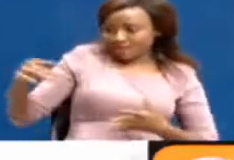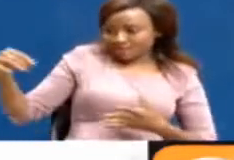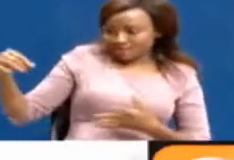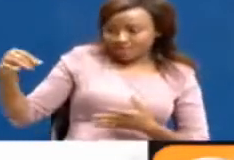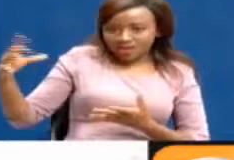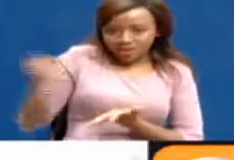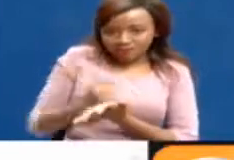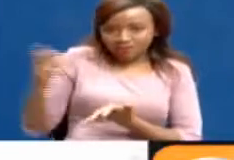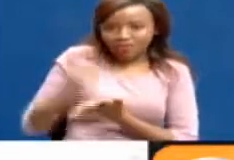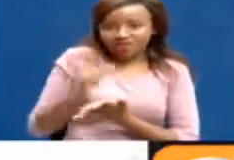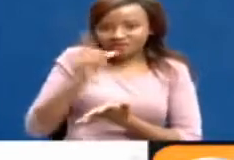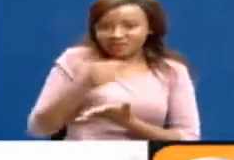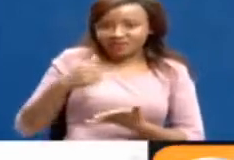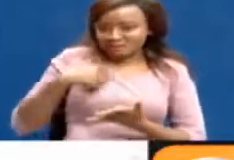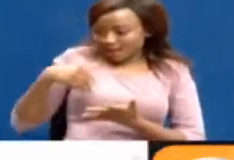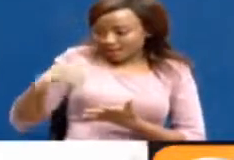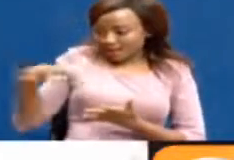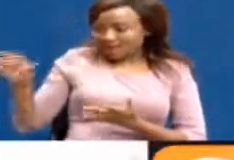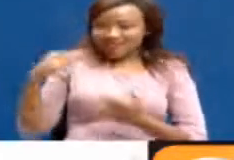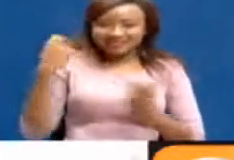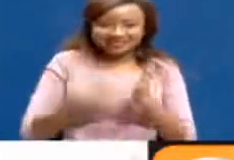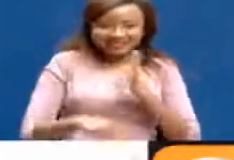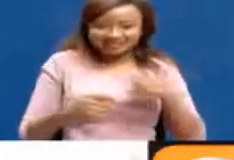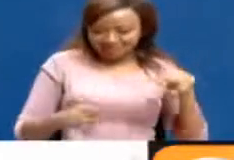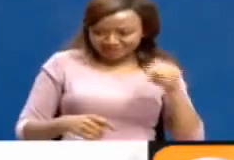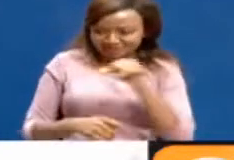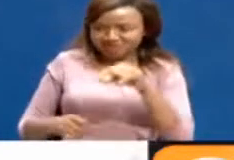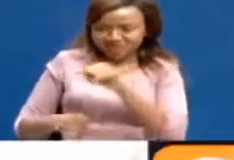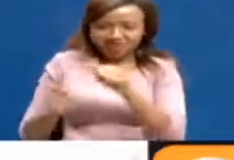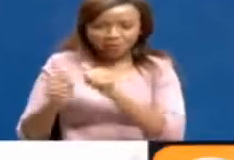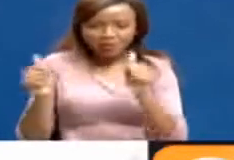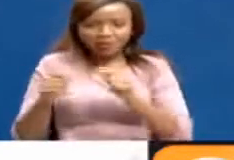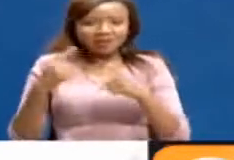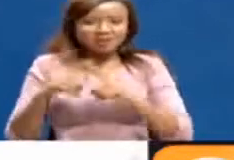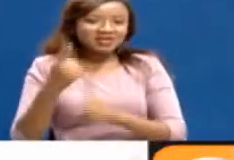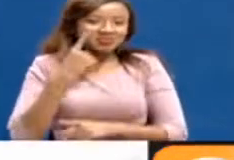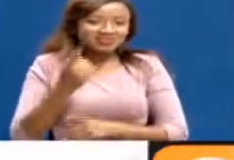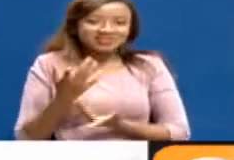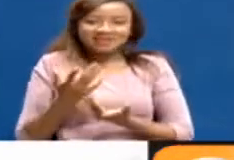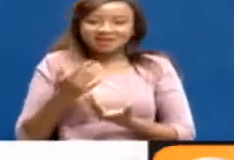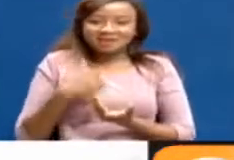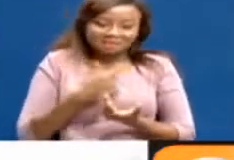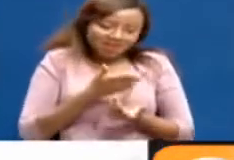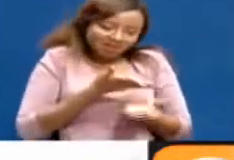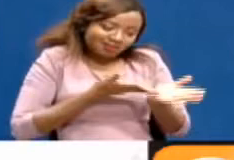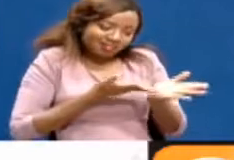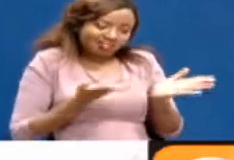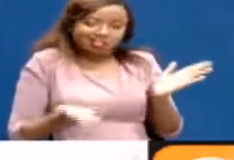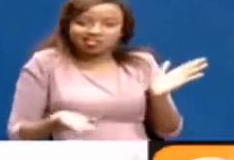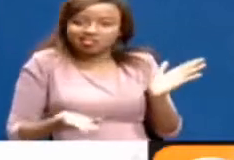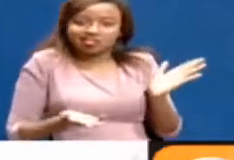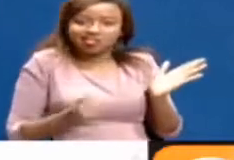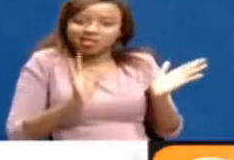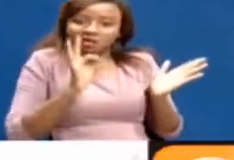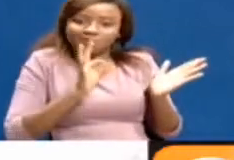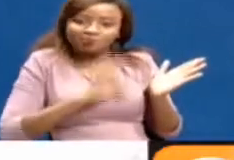I've had 20 people, but you can see from my books, my turnover has gone down from my accounts, comparable to a similar period, because there are different business cycles